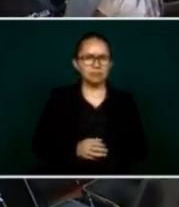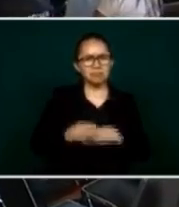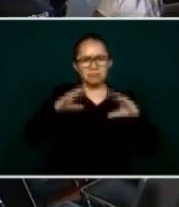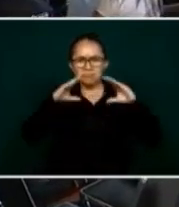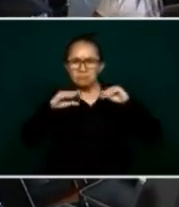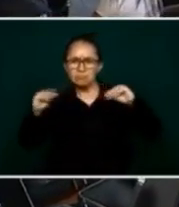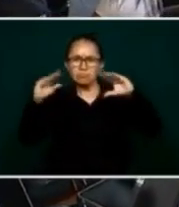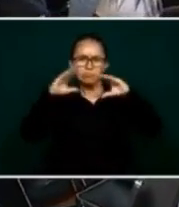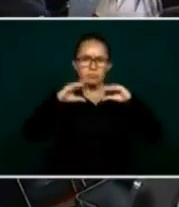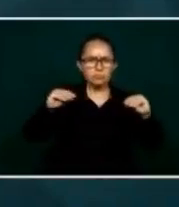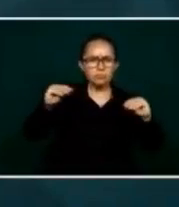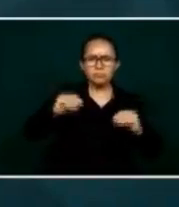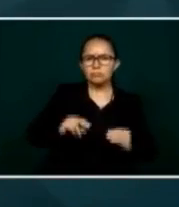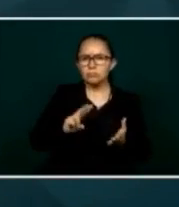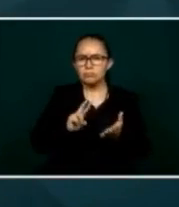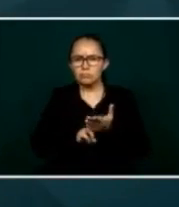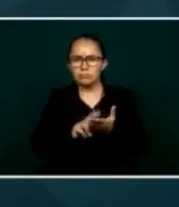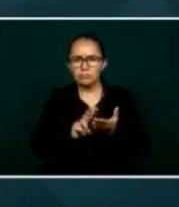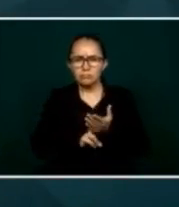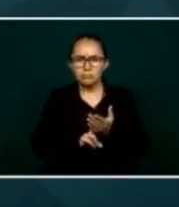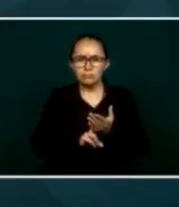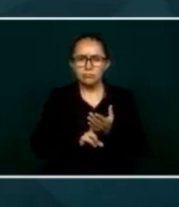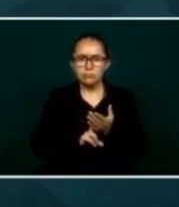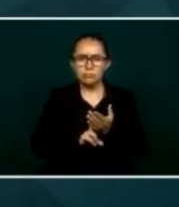That is the greatest teaching